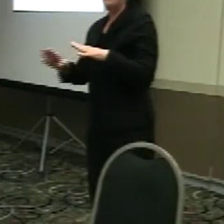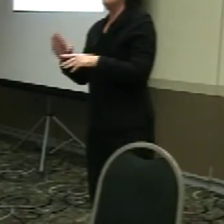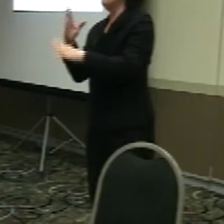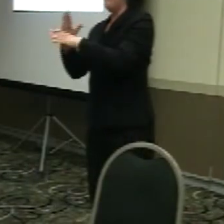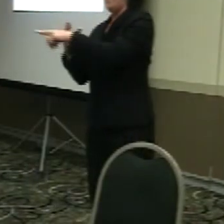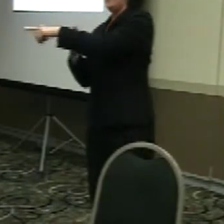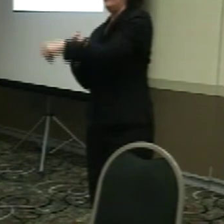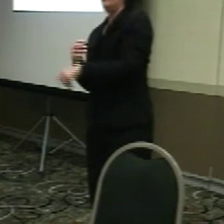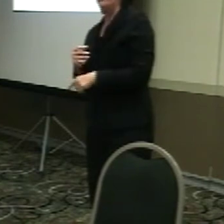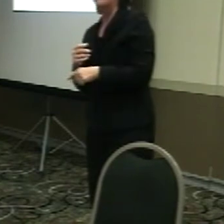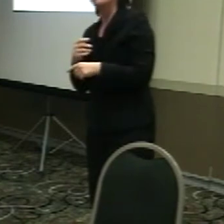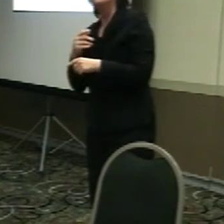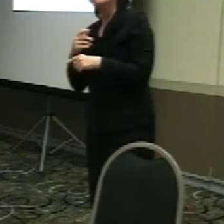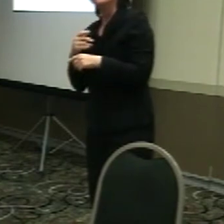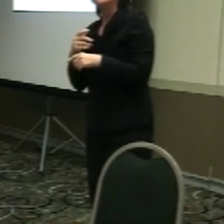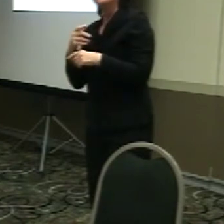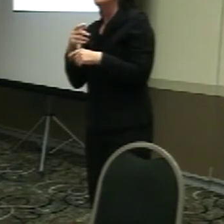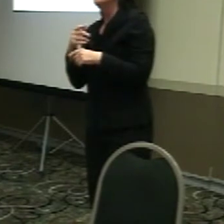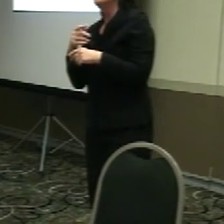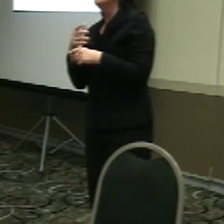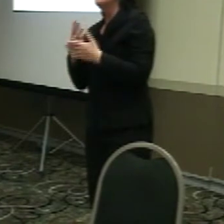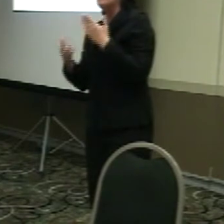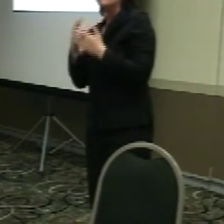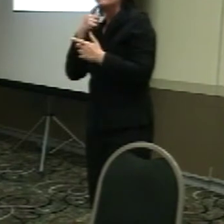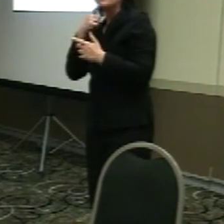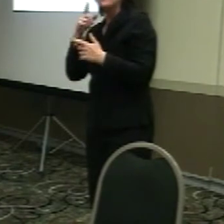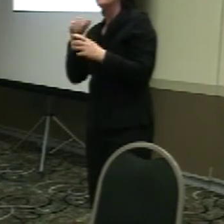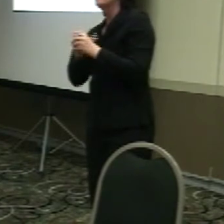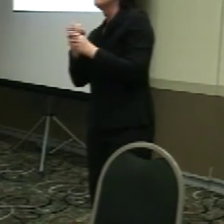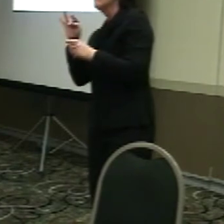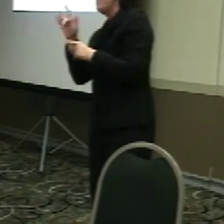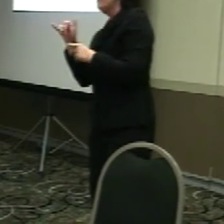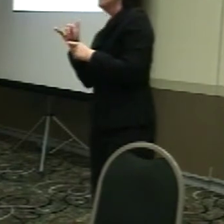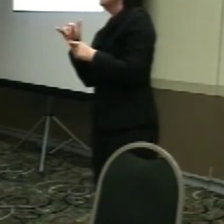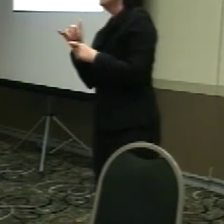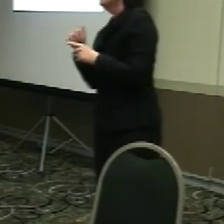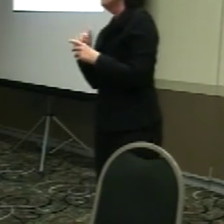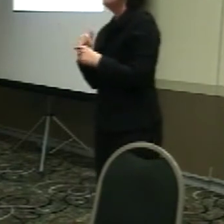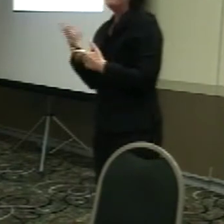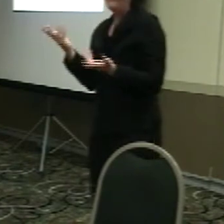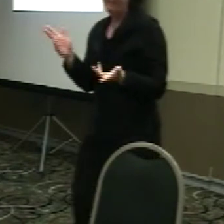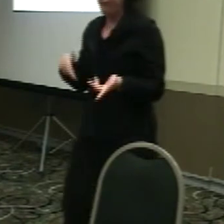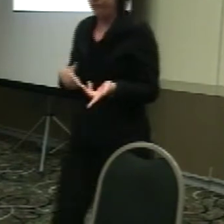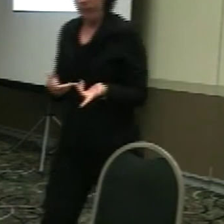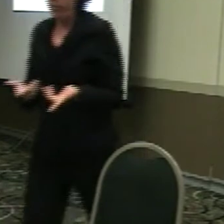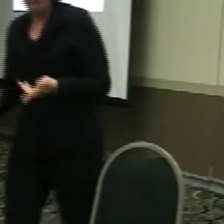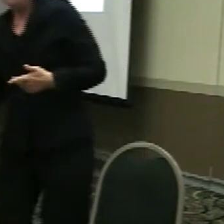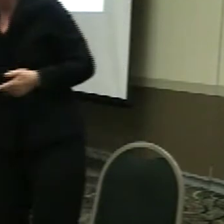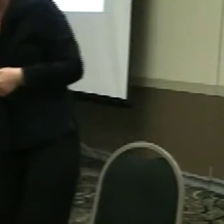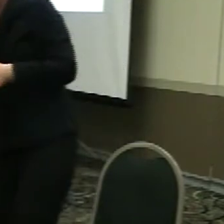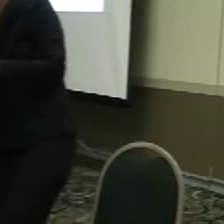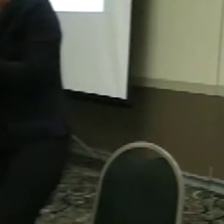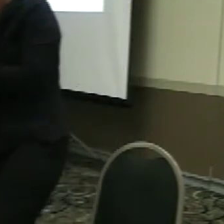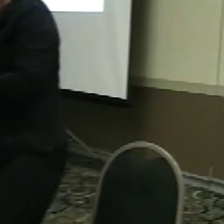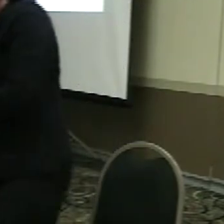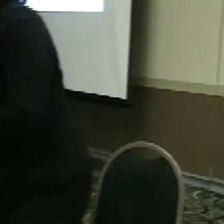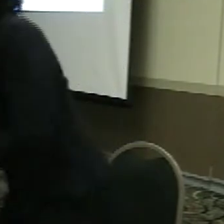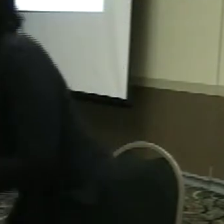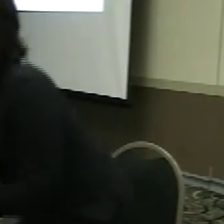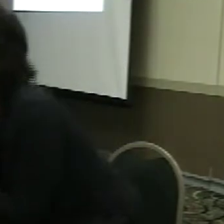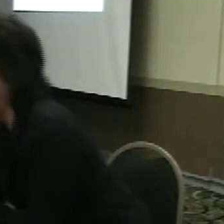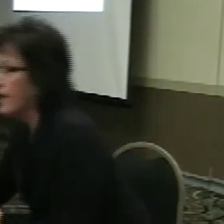Under her breath, go to hell. But I mean, but what might she say in reality? There's nothing positive. He doesn't do anything. I would love to praise him if he